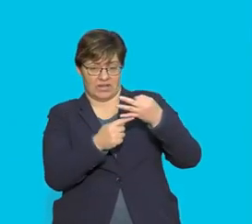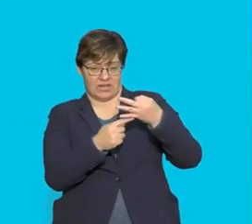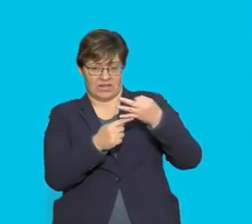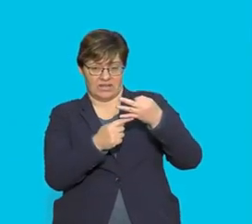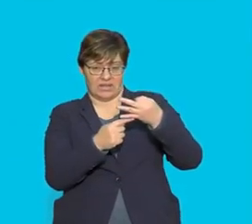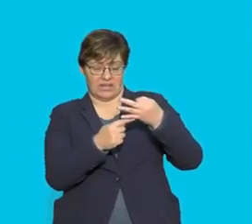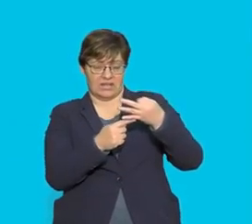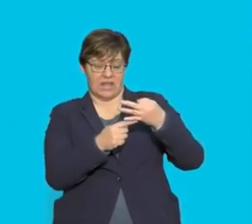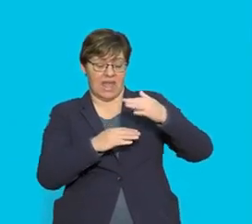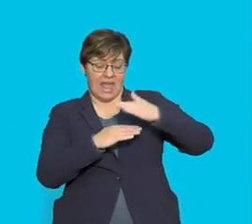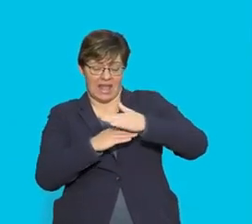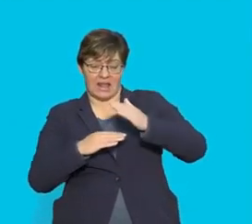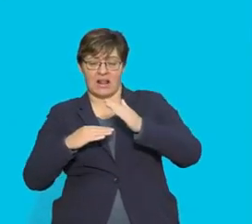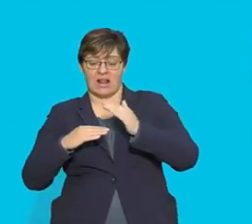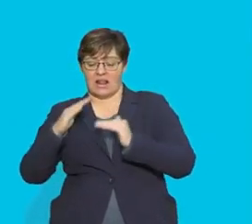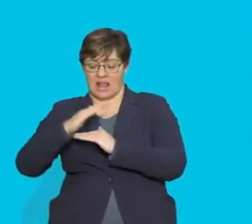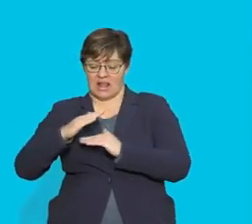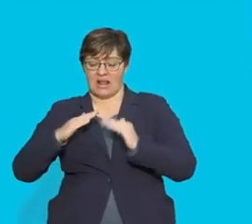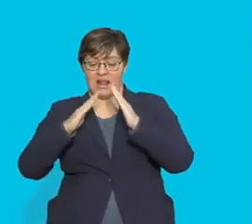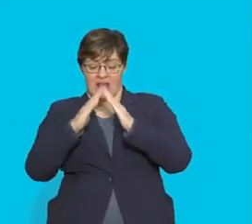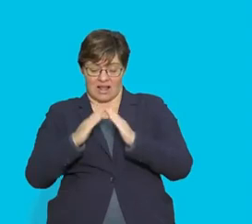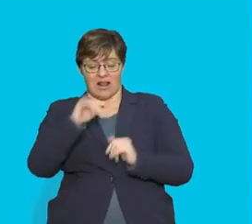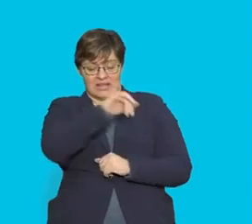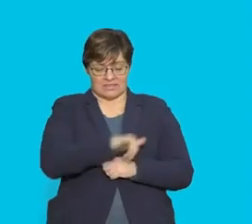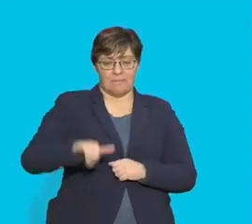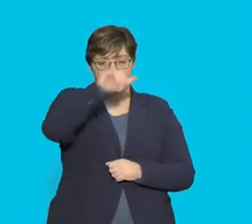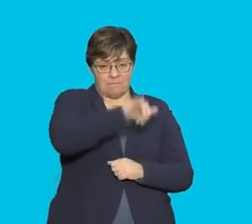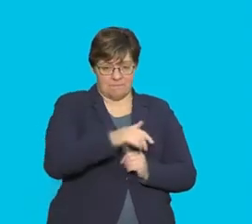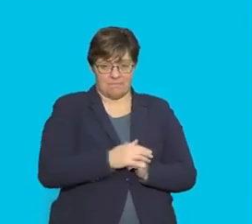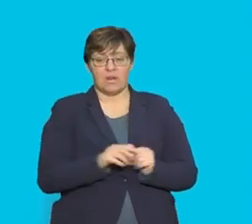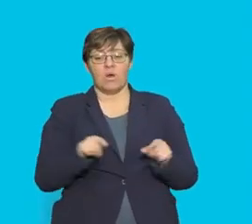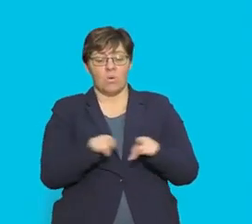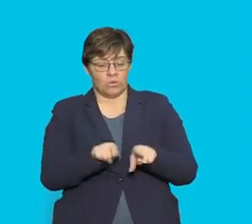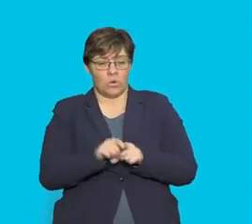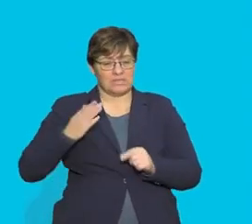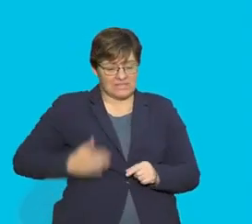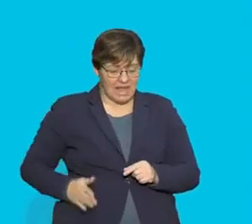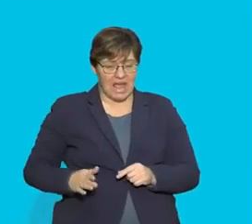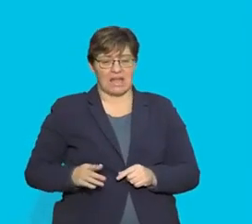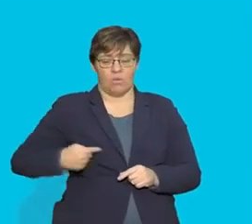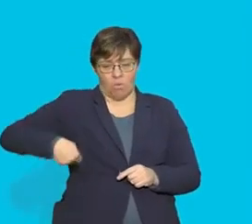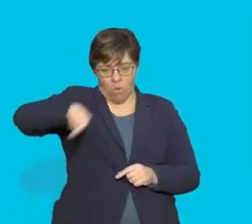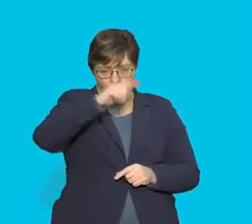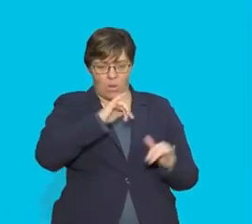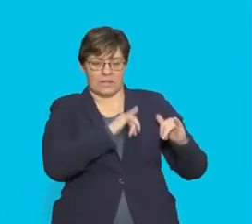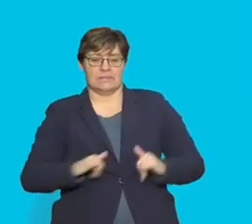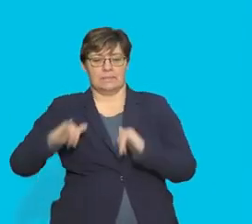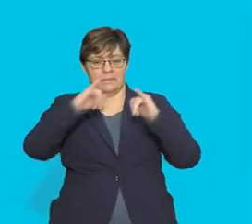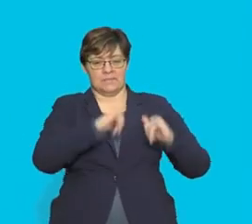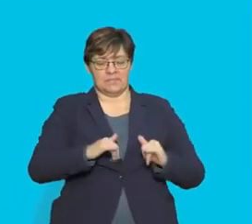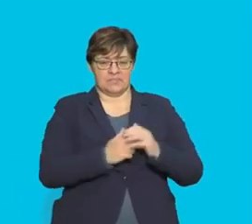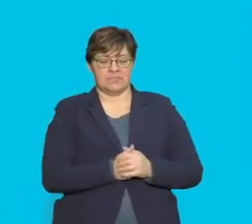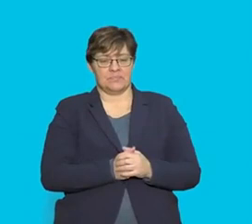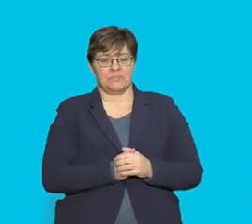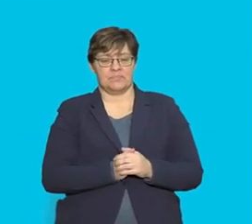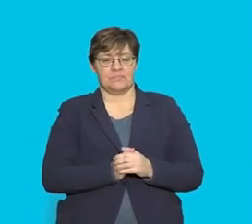three equal angles, and it also has three equal sides.